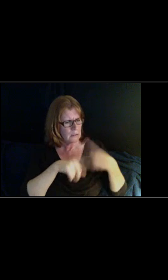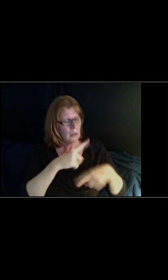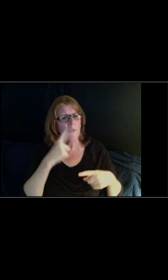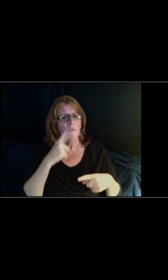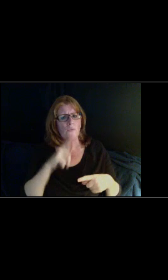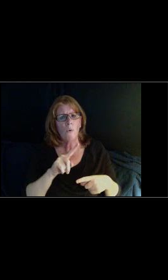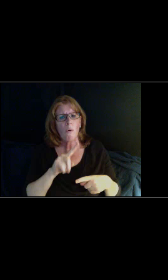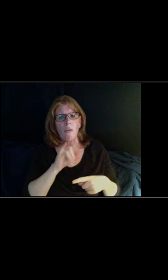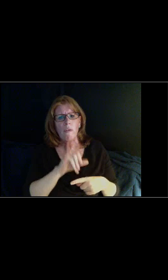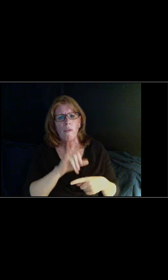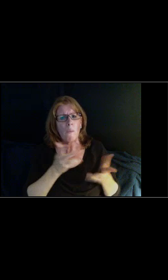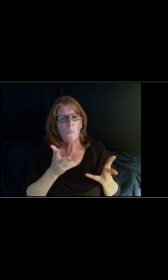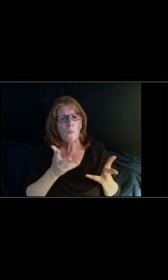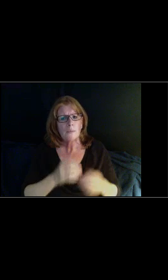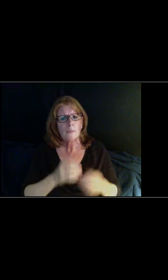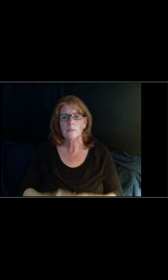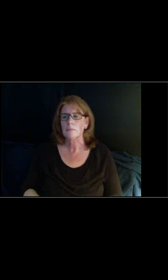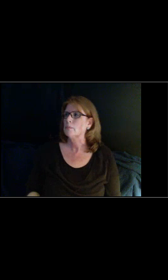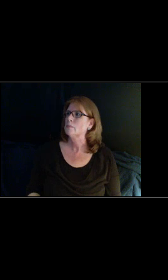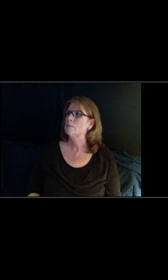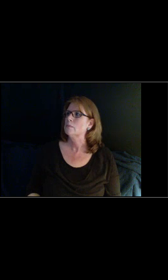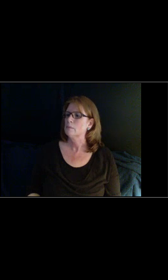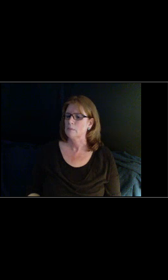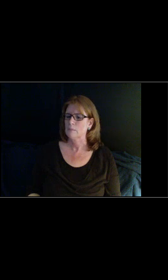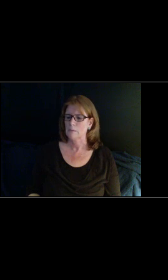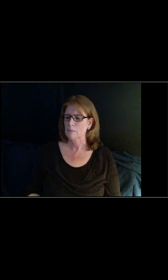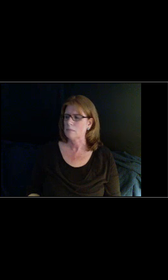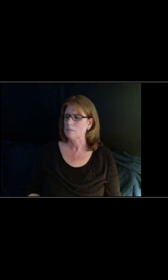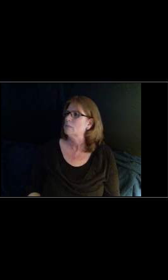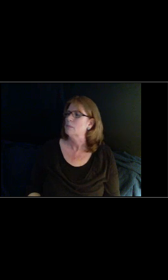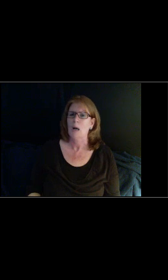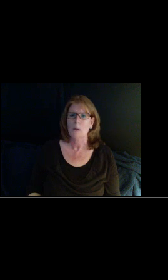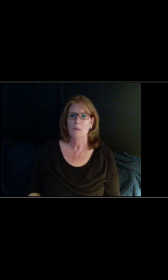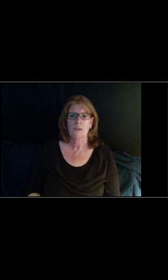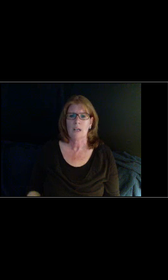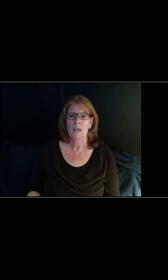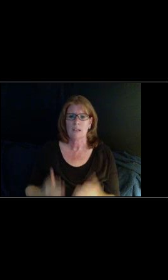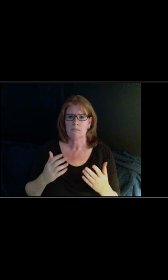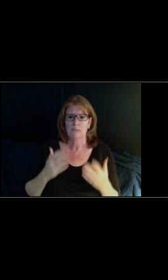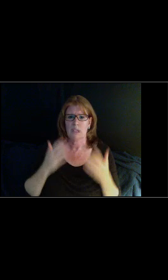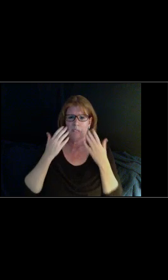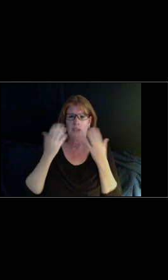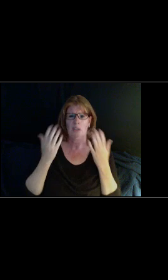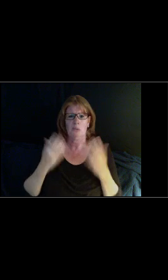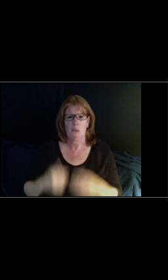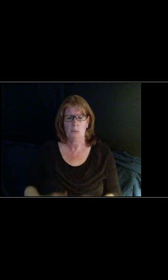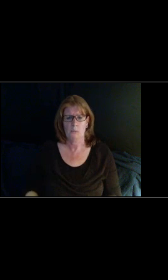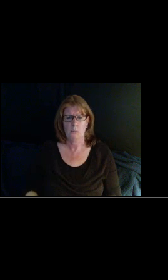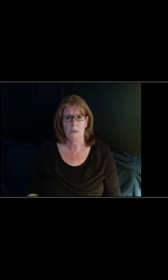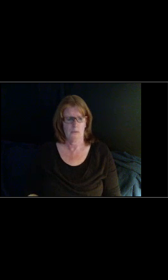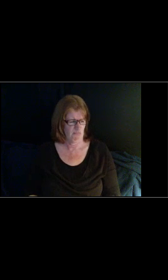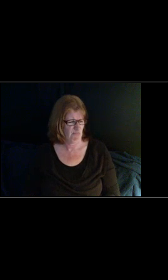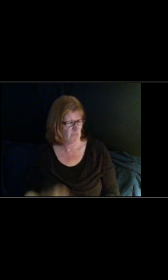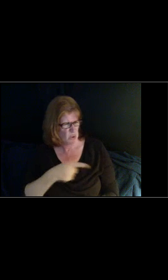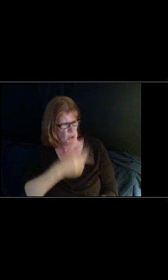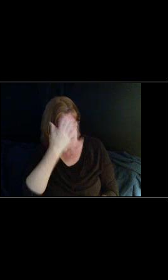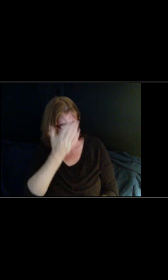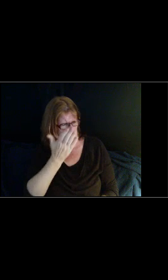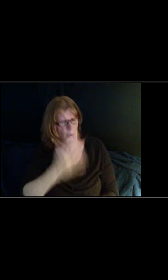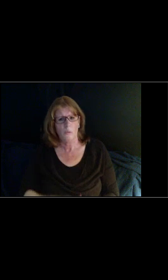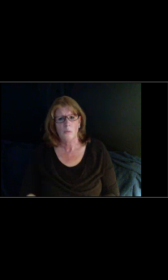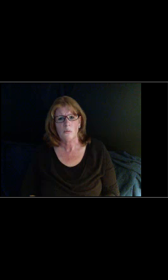And one of the instructors asked what the sign for that particular concept was. I thought a minute. Then I